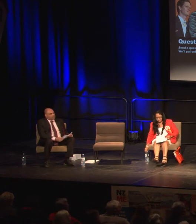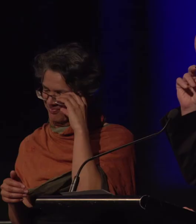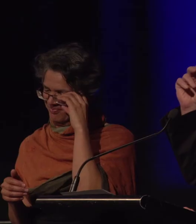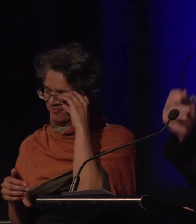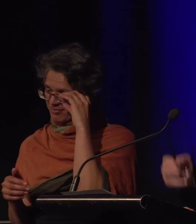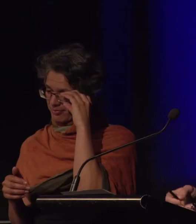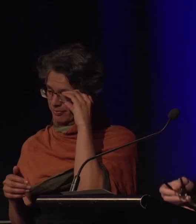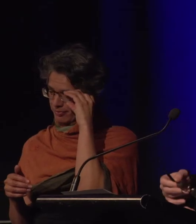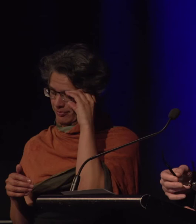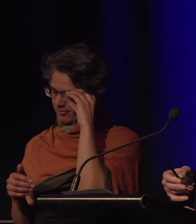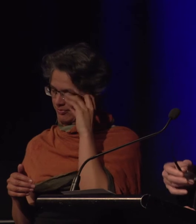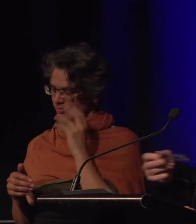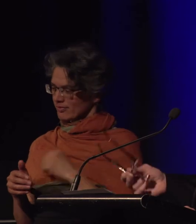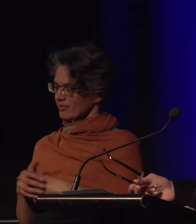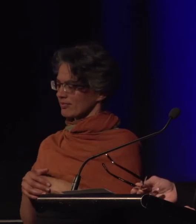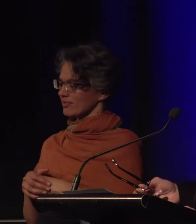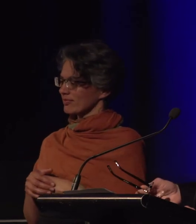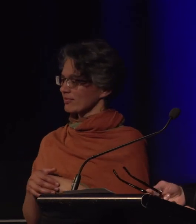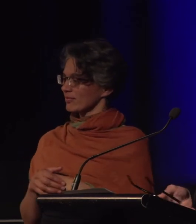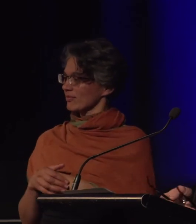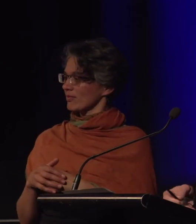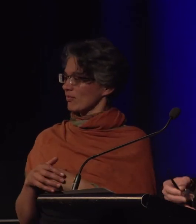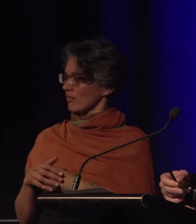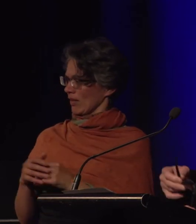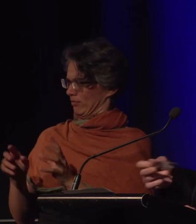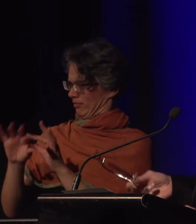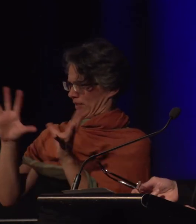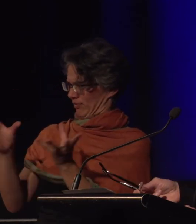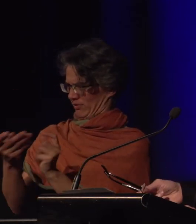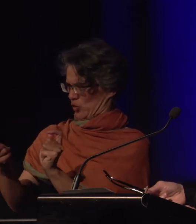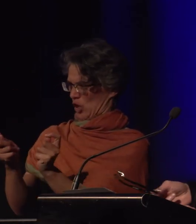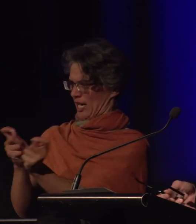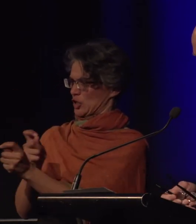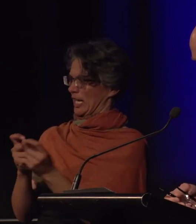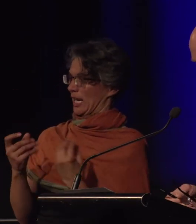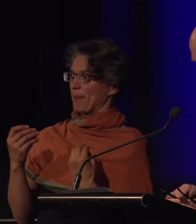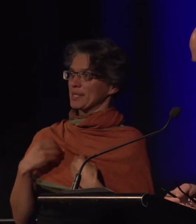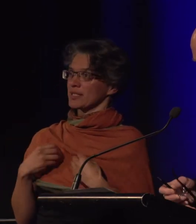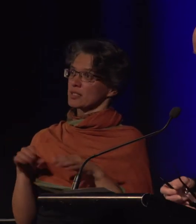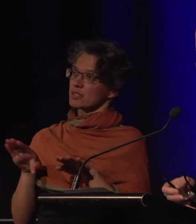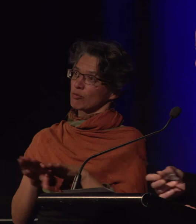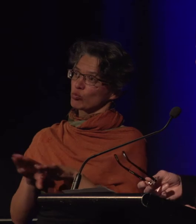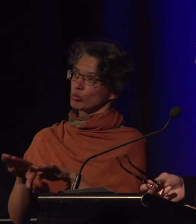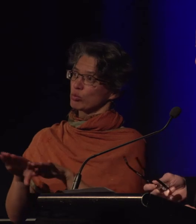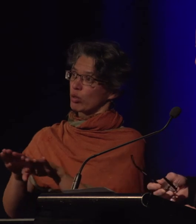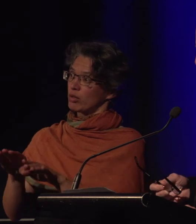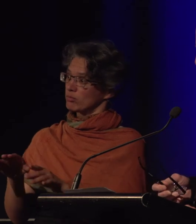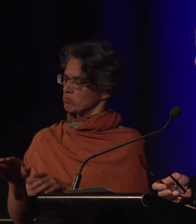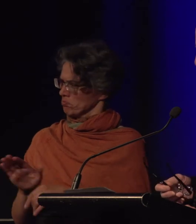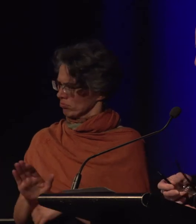I guess things are changing, and business is not as usual anymore. So the question